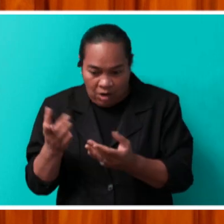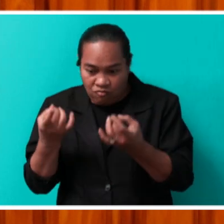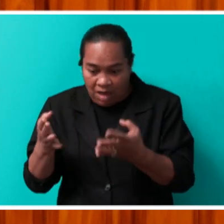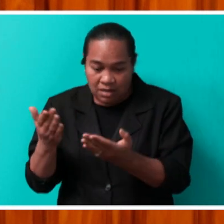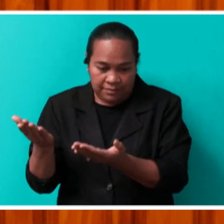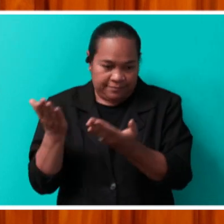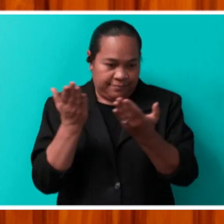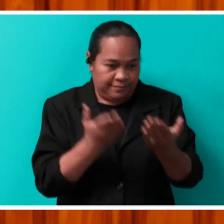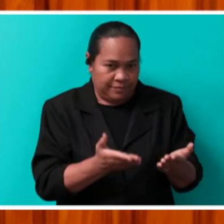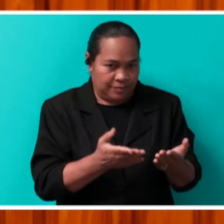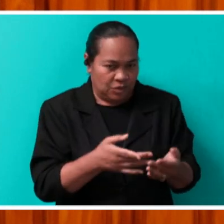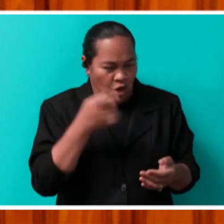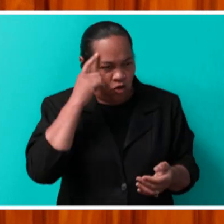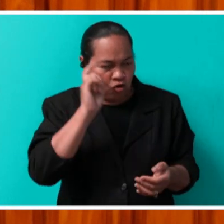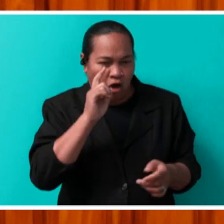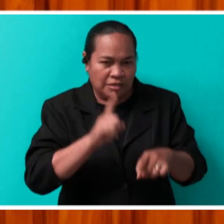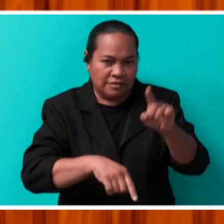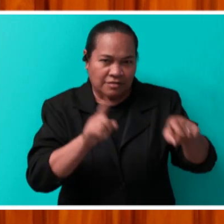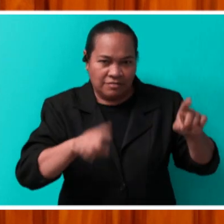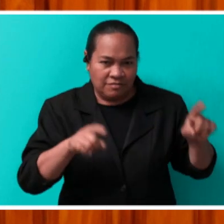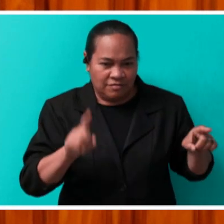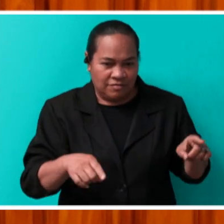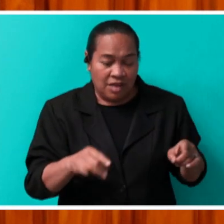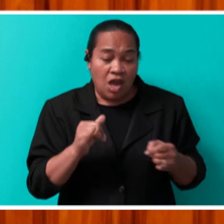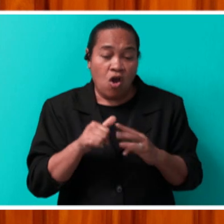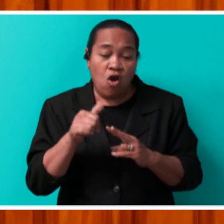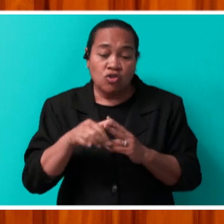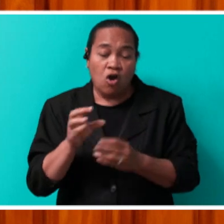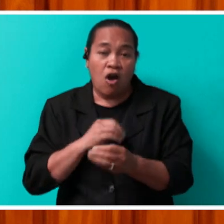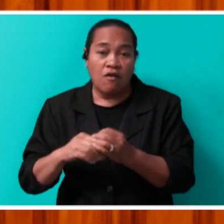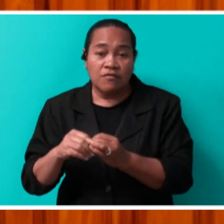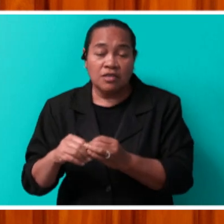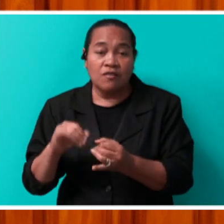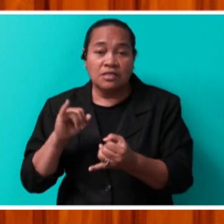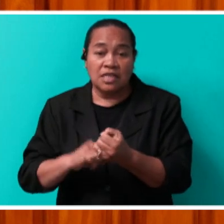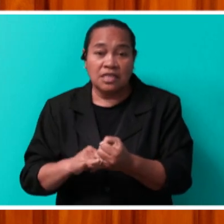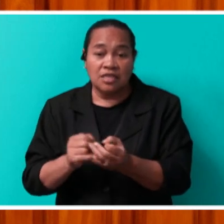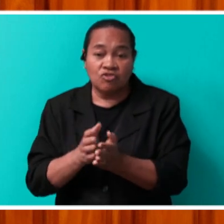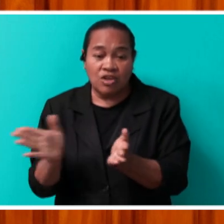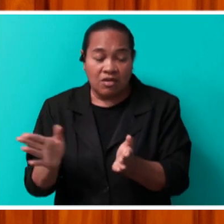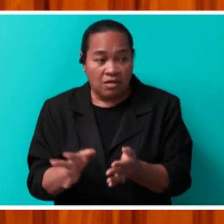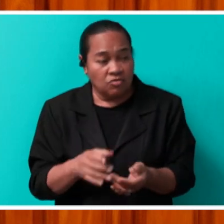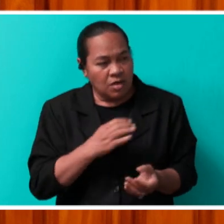getting opinions from the Office of the Solicitor General before we finalize